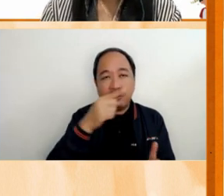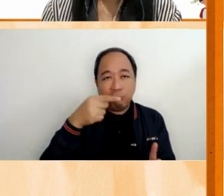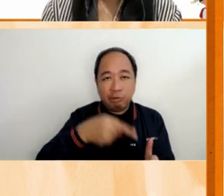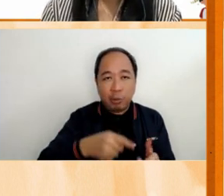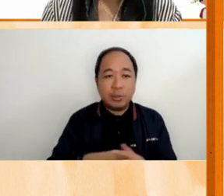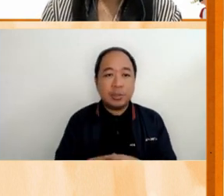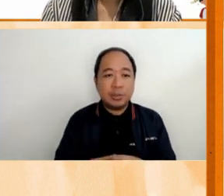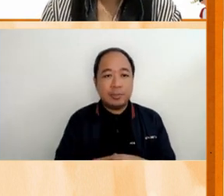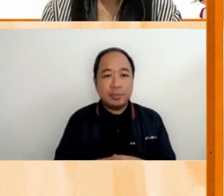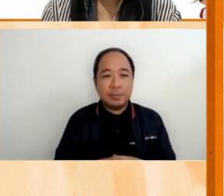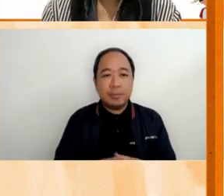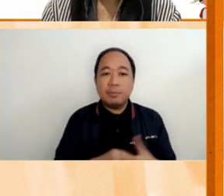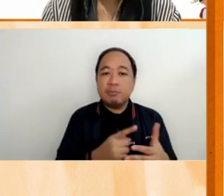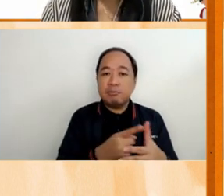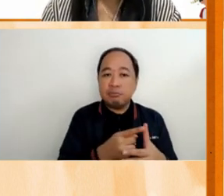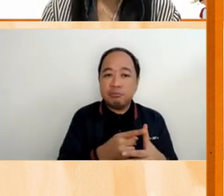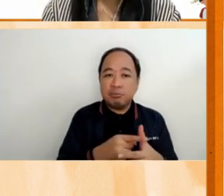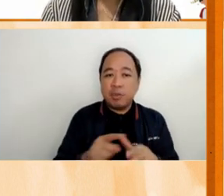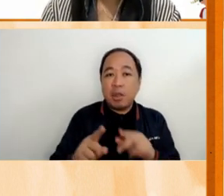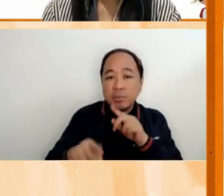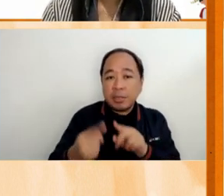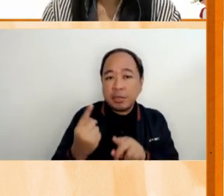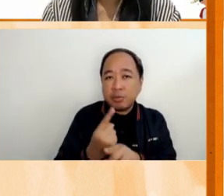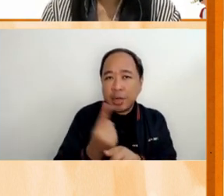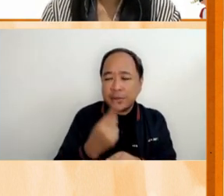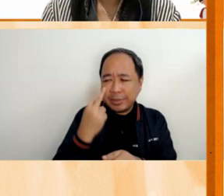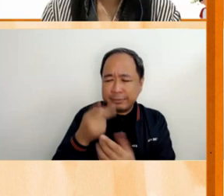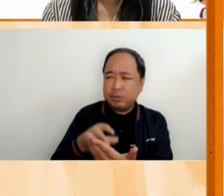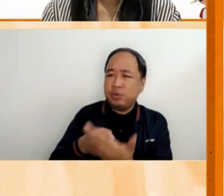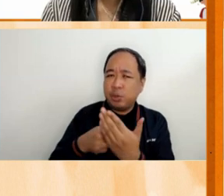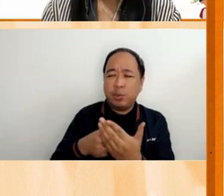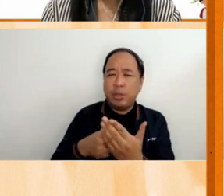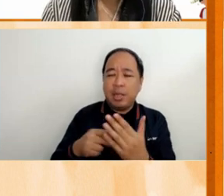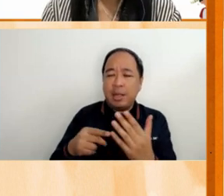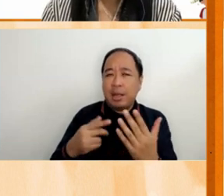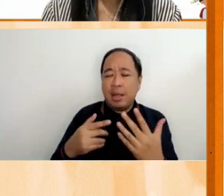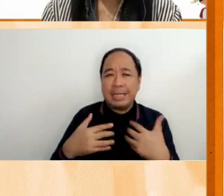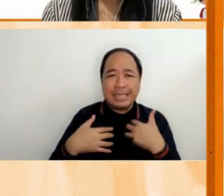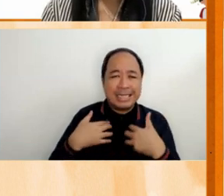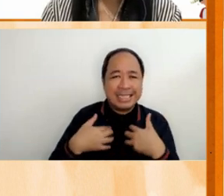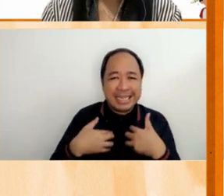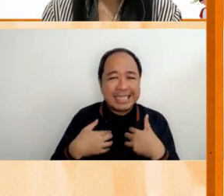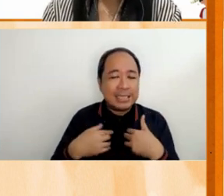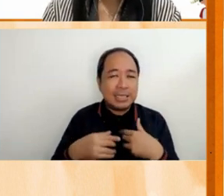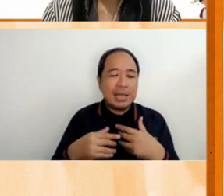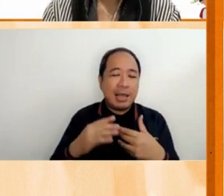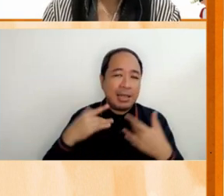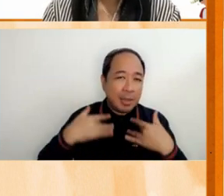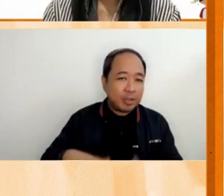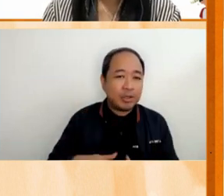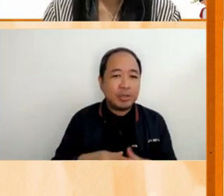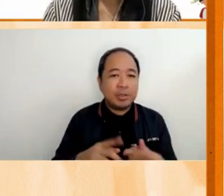to respond appropriately to the signs and symptoms of anxiety and depression, to be able to describe